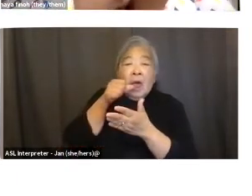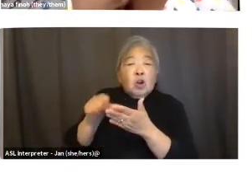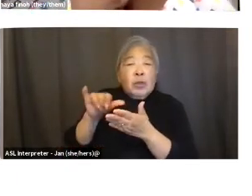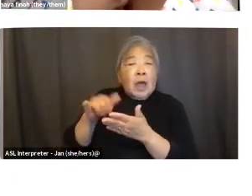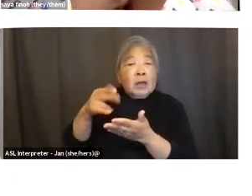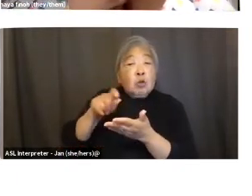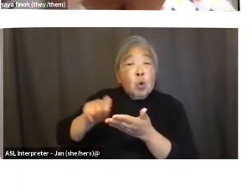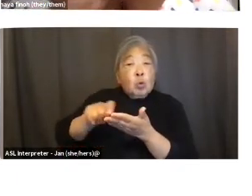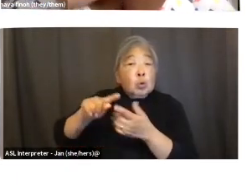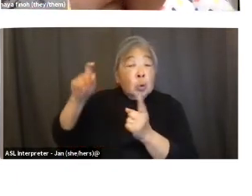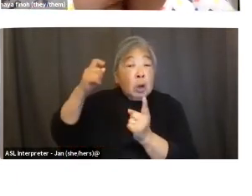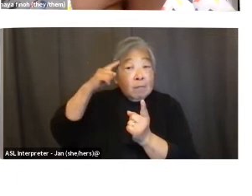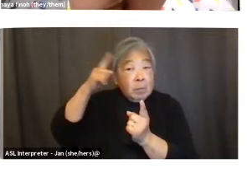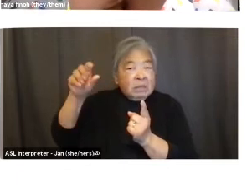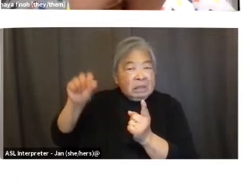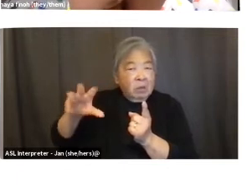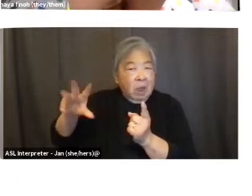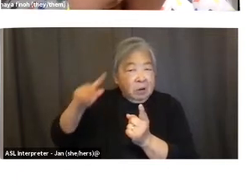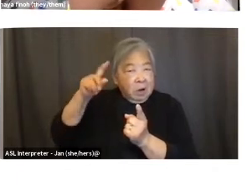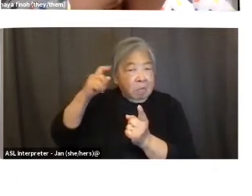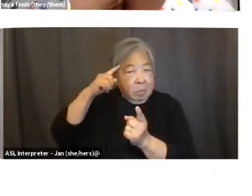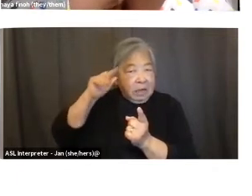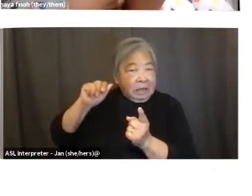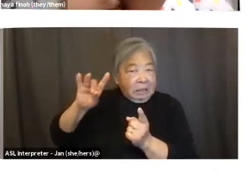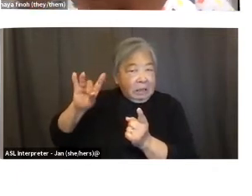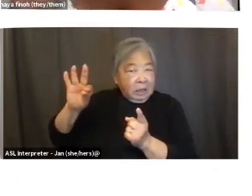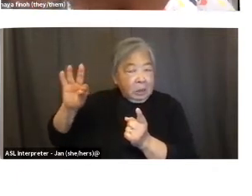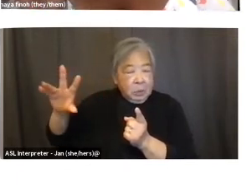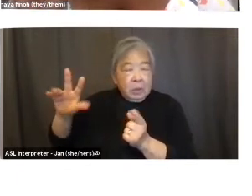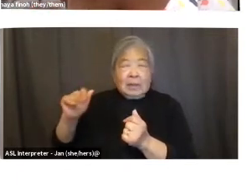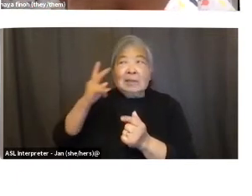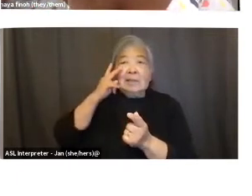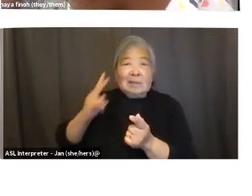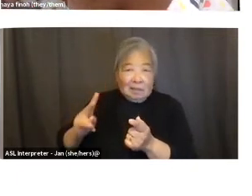to South African government in 1893.